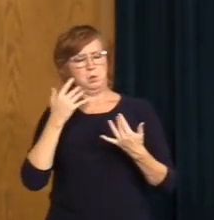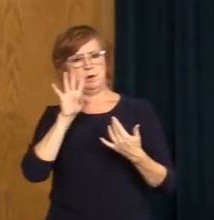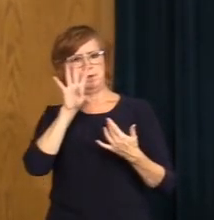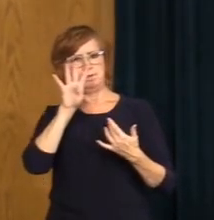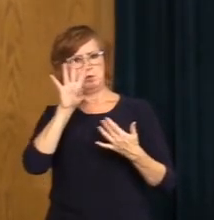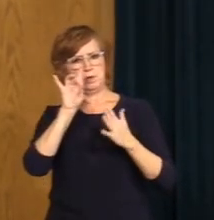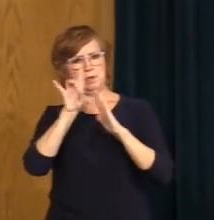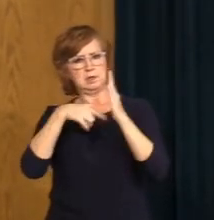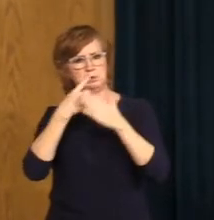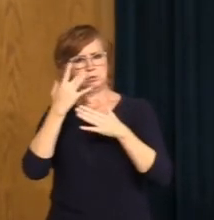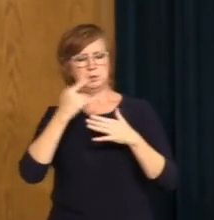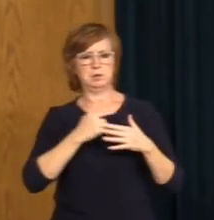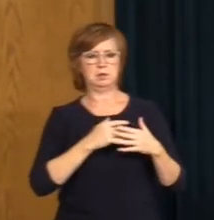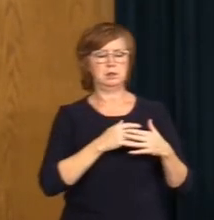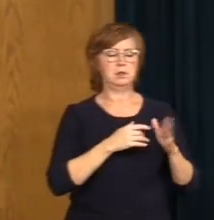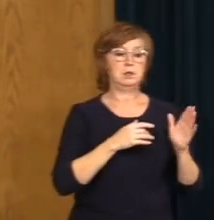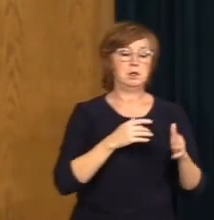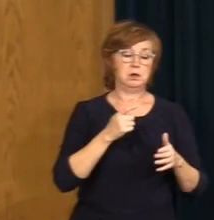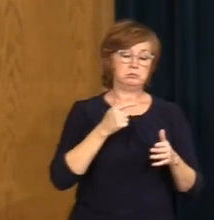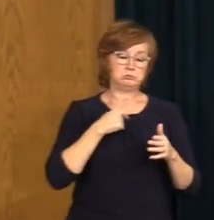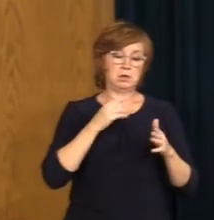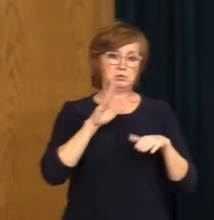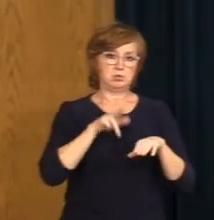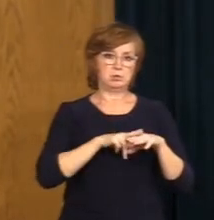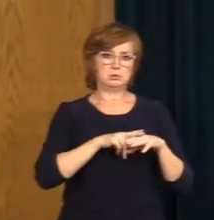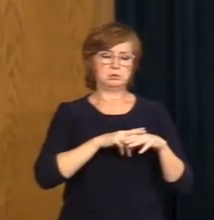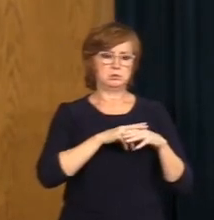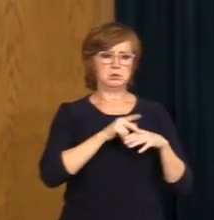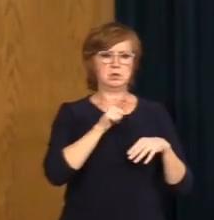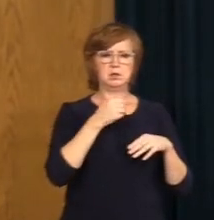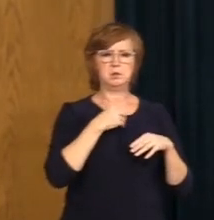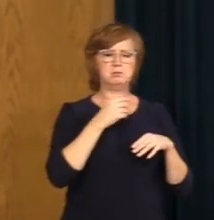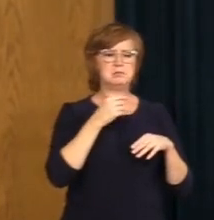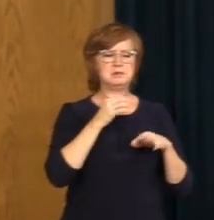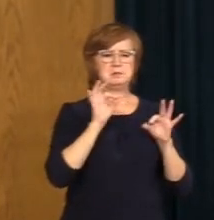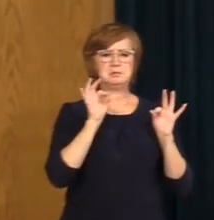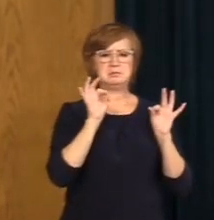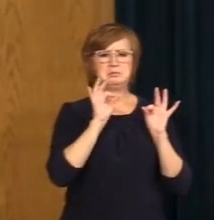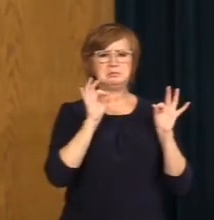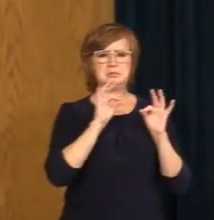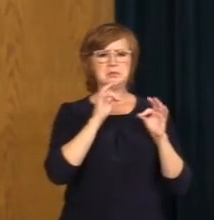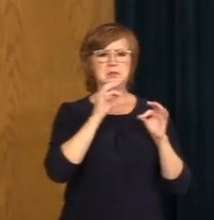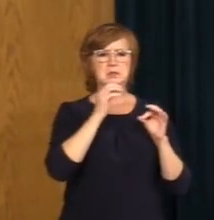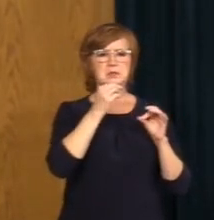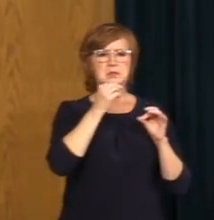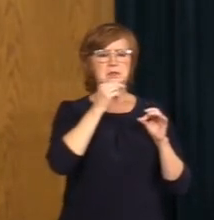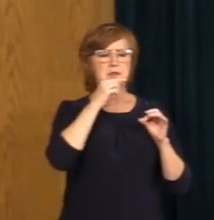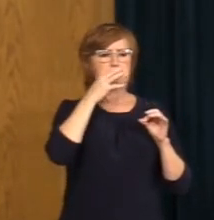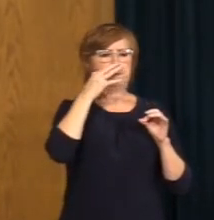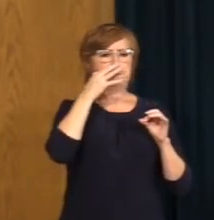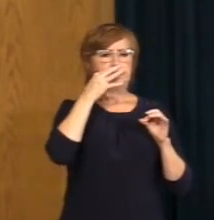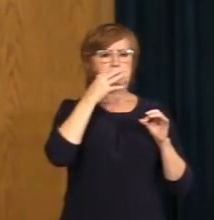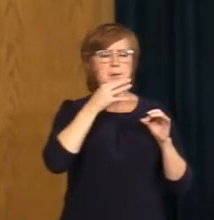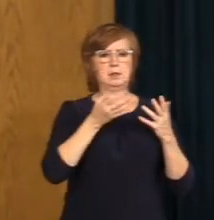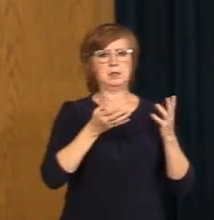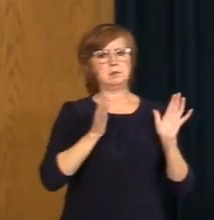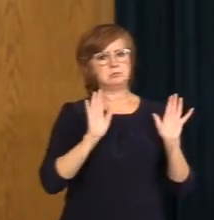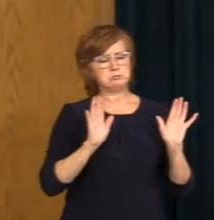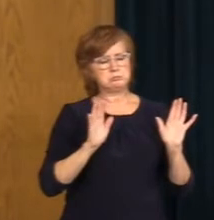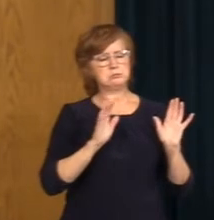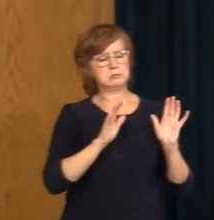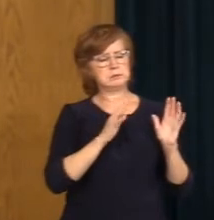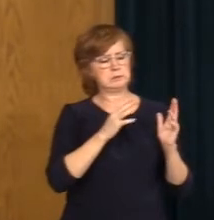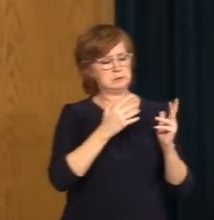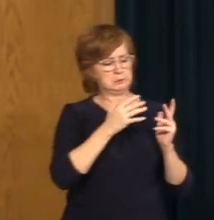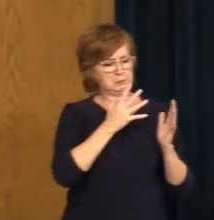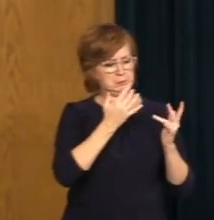if you have just a slight sniffle, you should obviously isolate at home. The test positivity is better if you wait